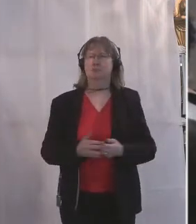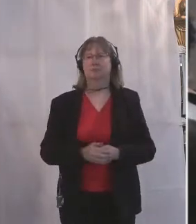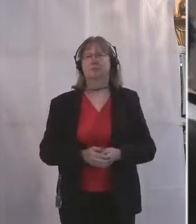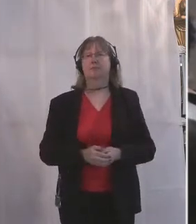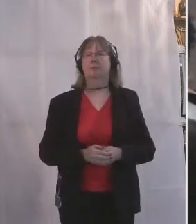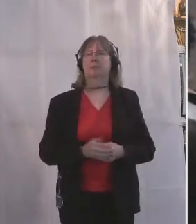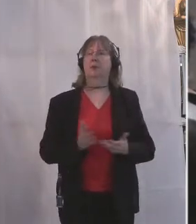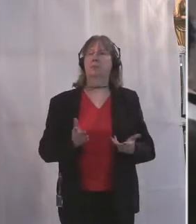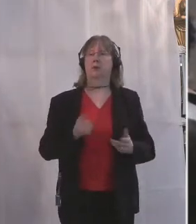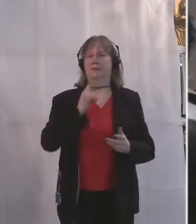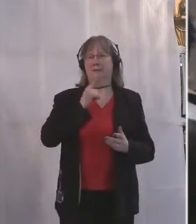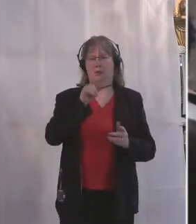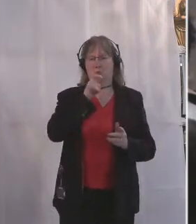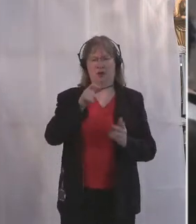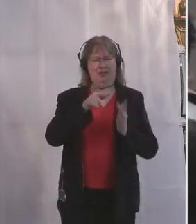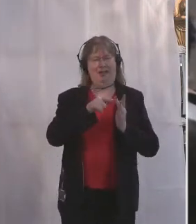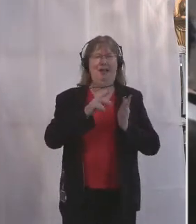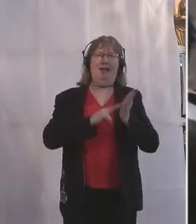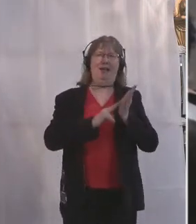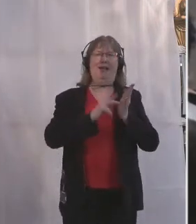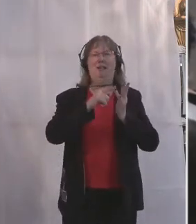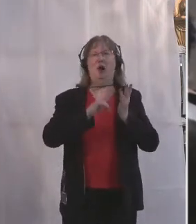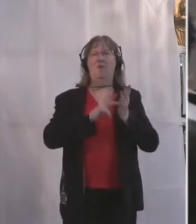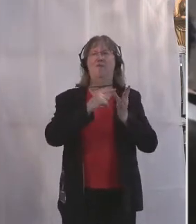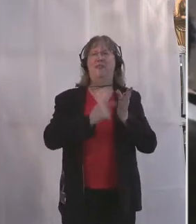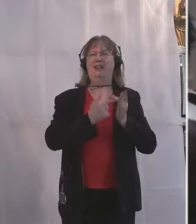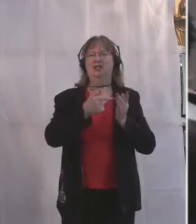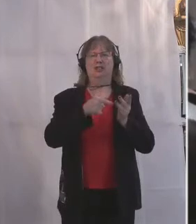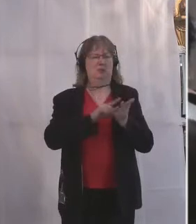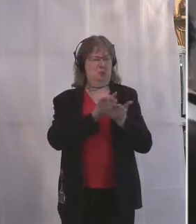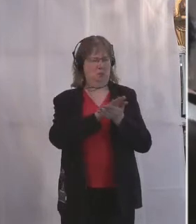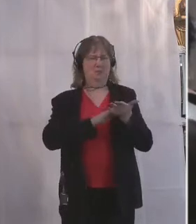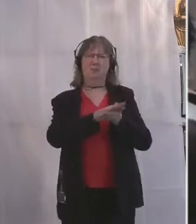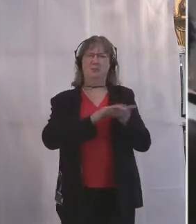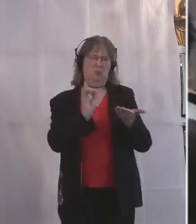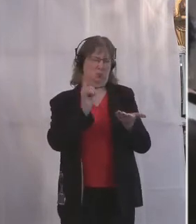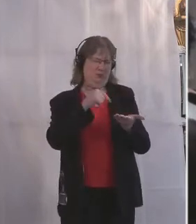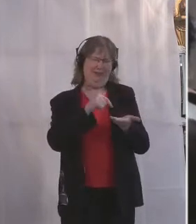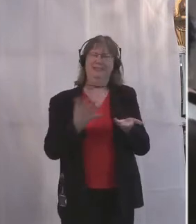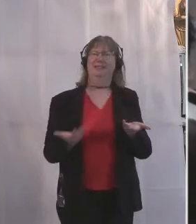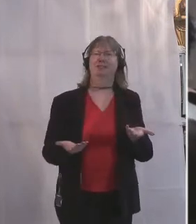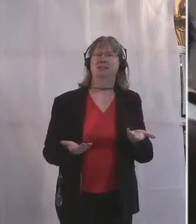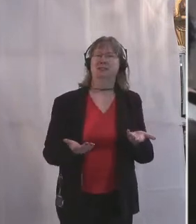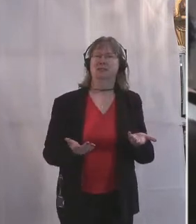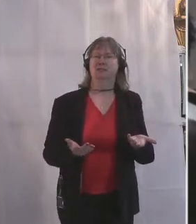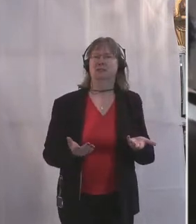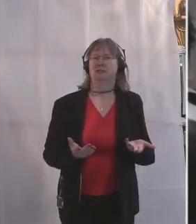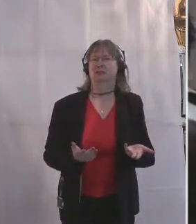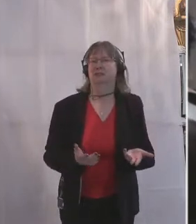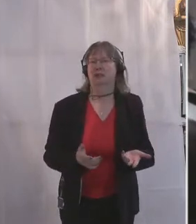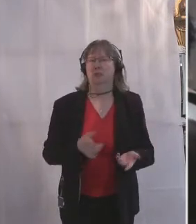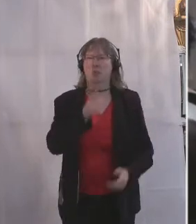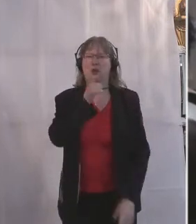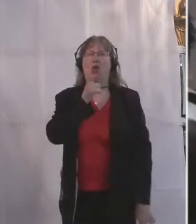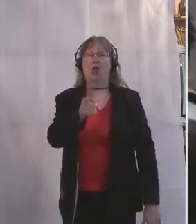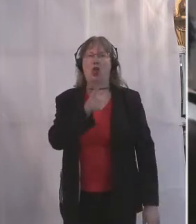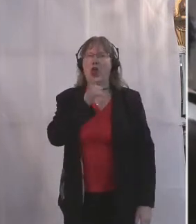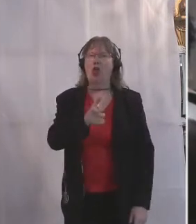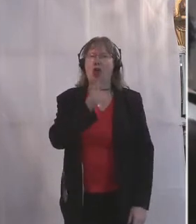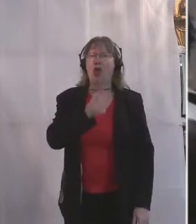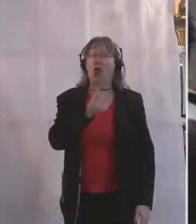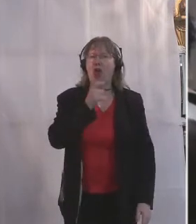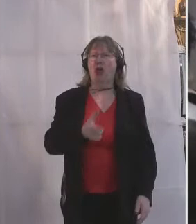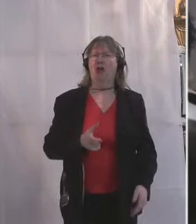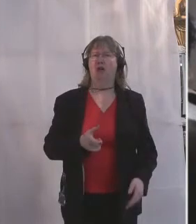this strange word innovation, which doesn't always mean anything to anybody, but we kind of live with as a catch-all descriptor for what we're trying to